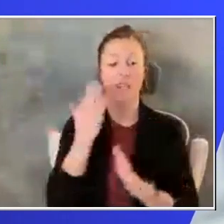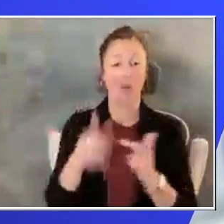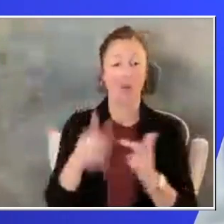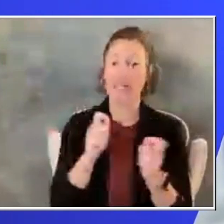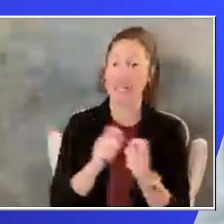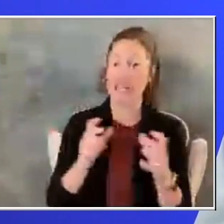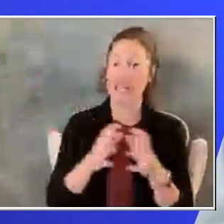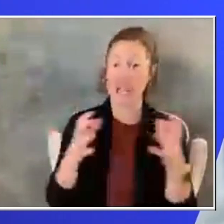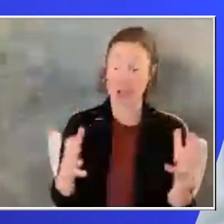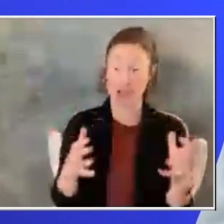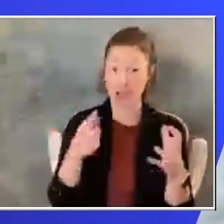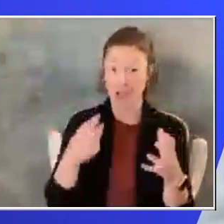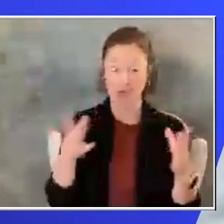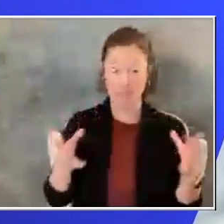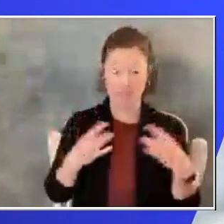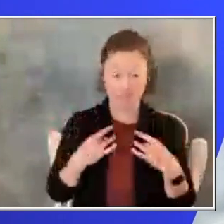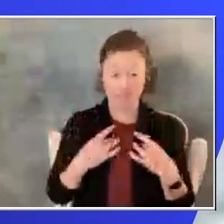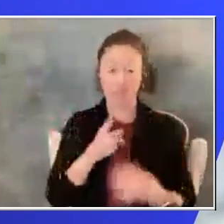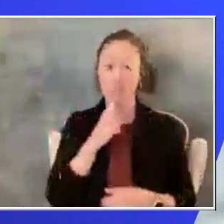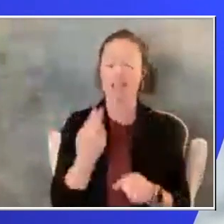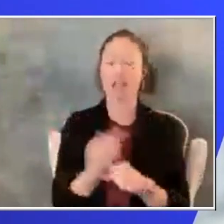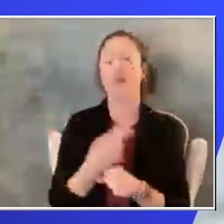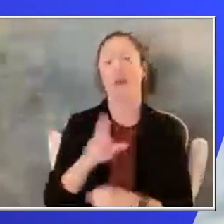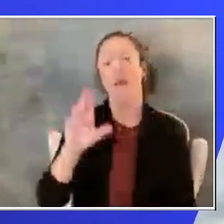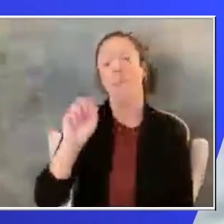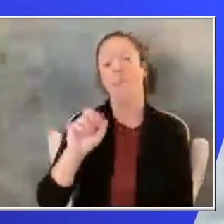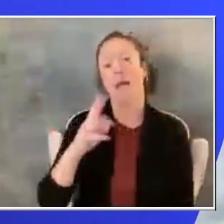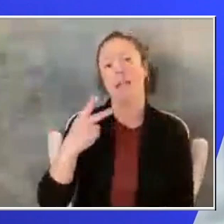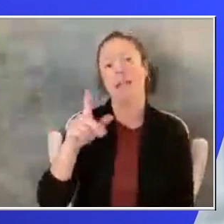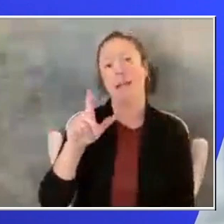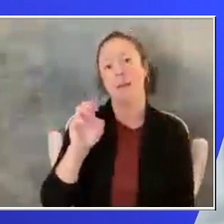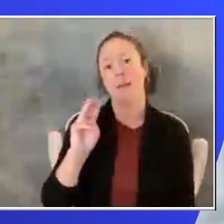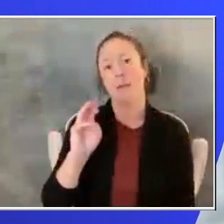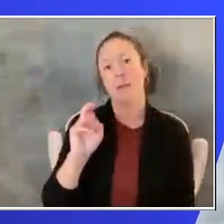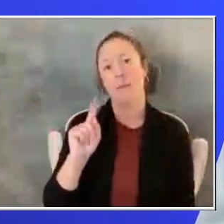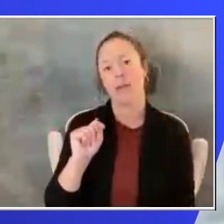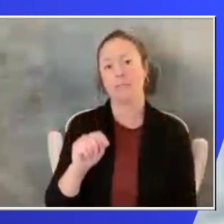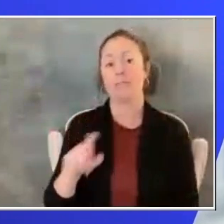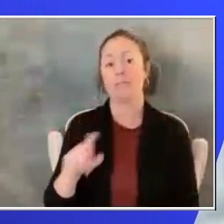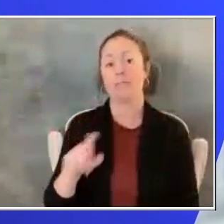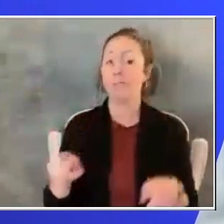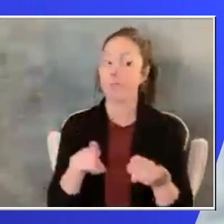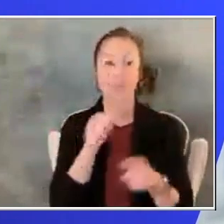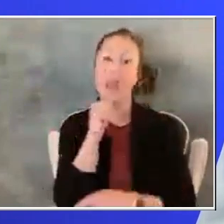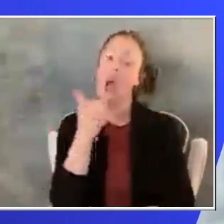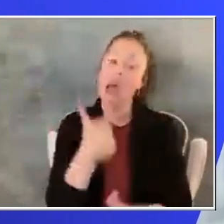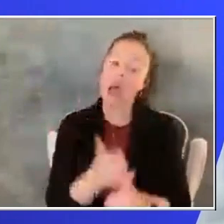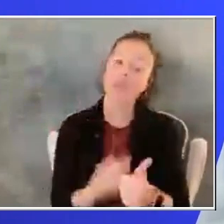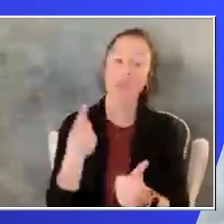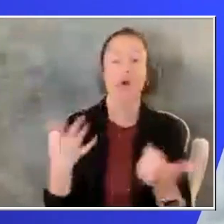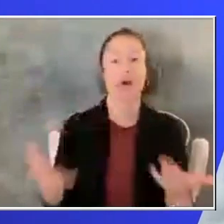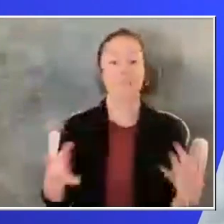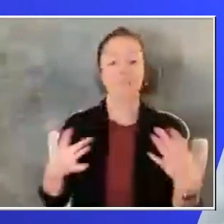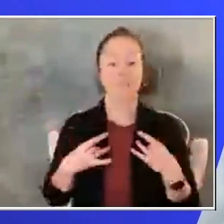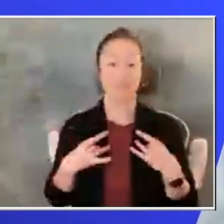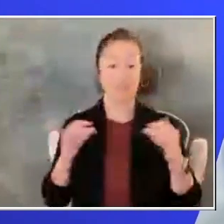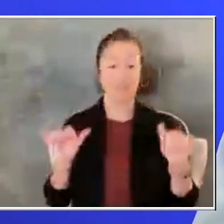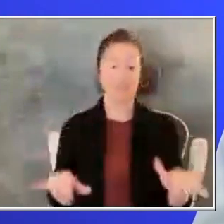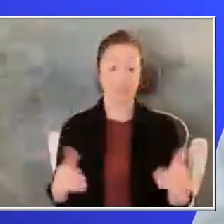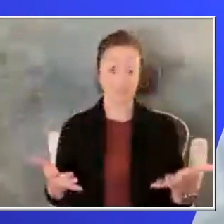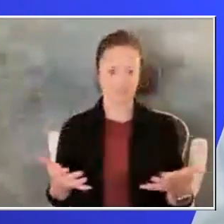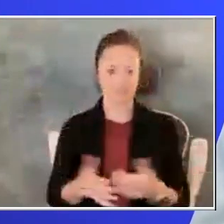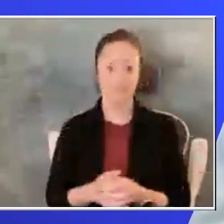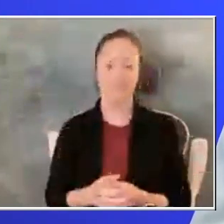is to be taking it by supplement. The other thing to that is not everybody absorbs it the same. So your doctor can certainly, if they see